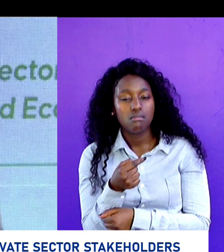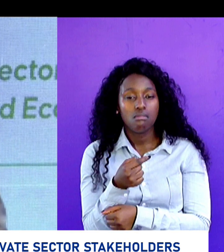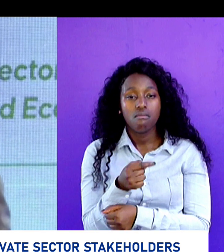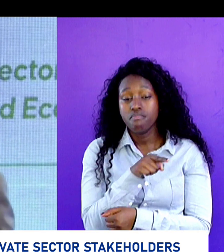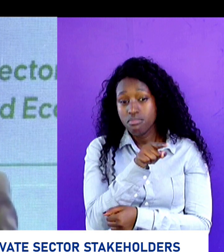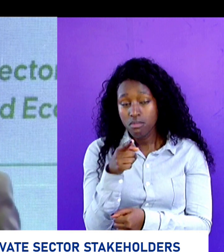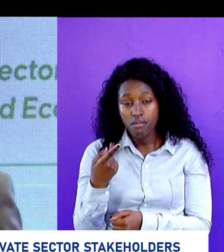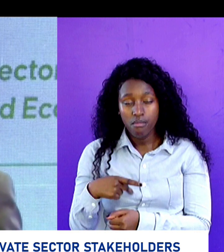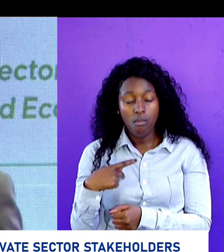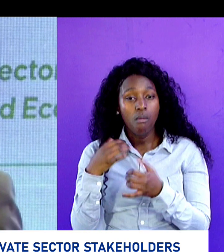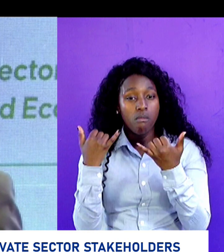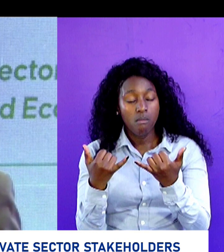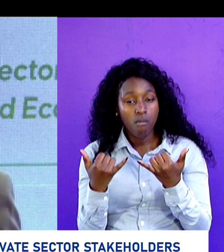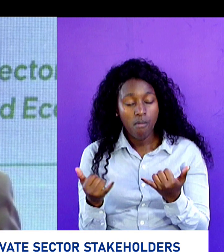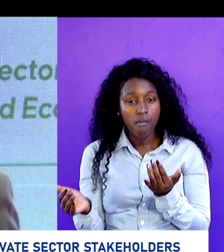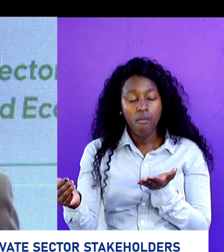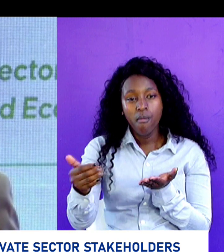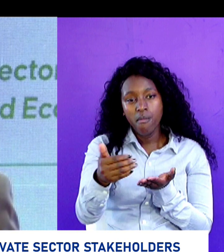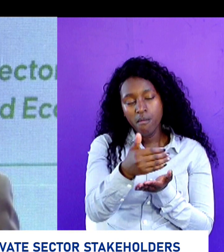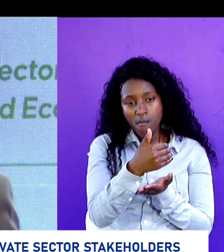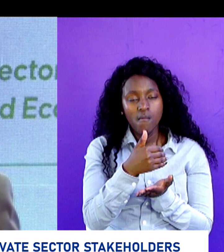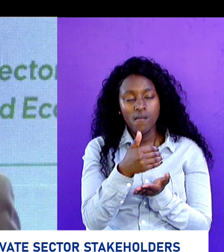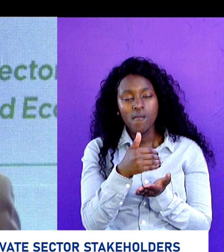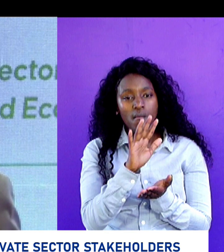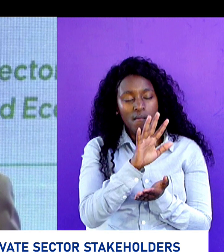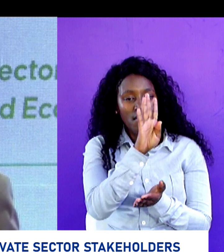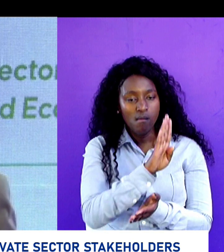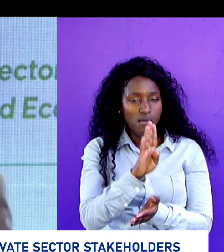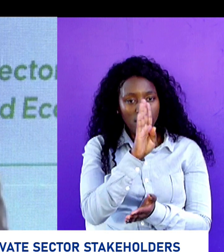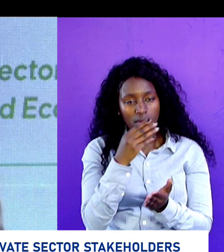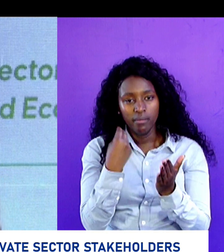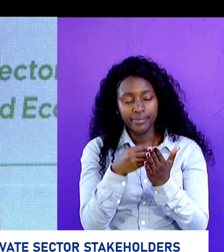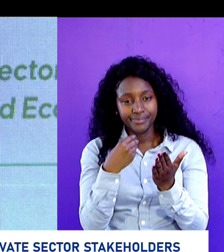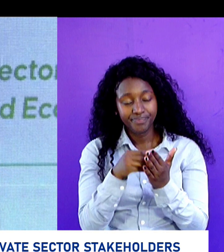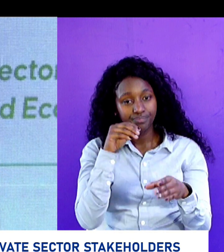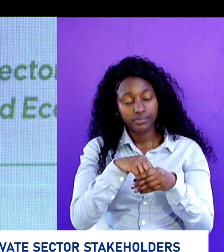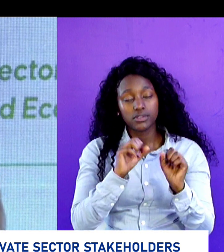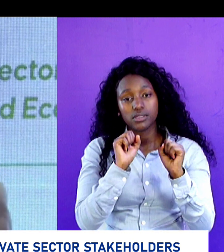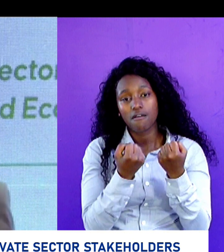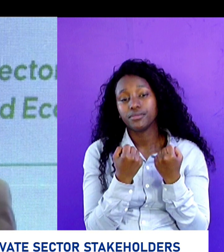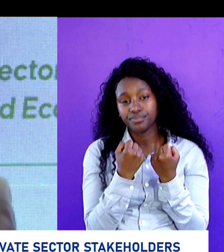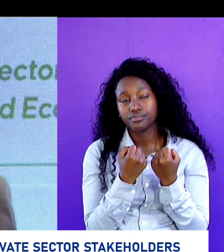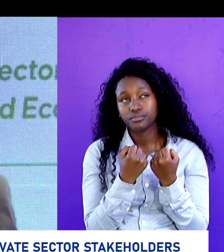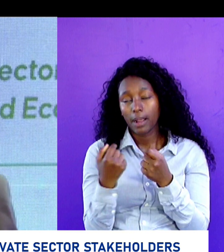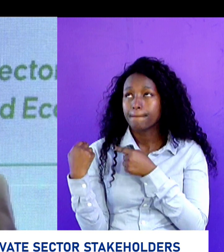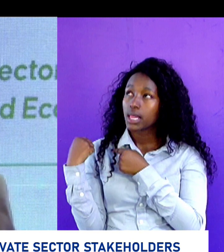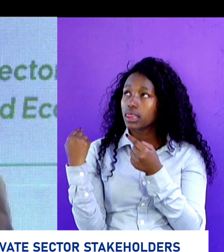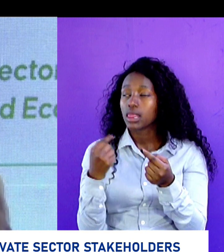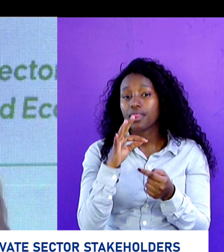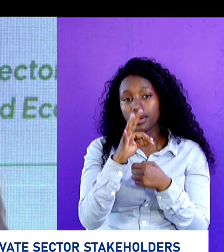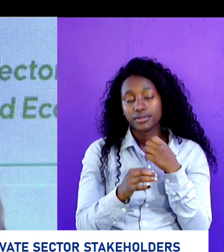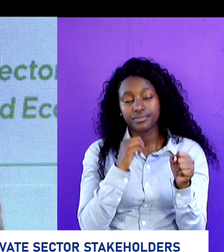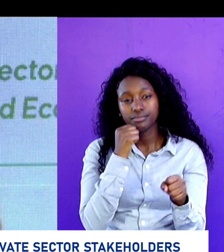they have mobilized 5 billion shillings in savings over the last 3